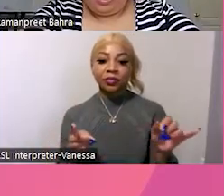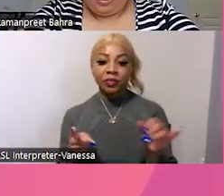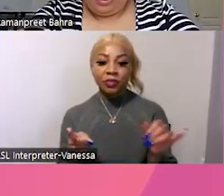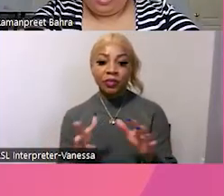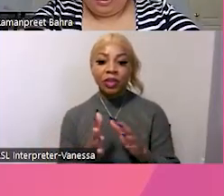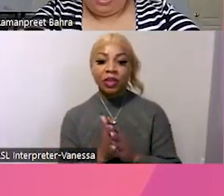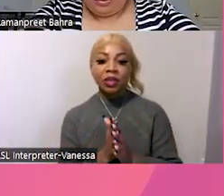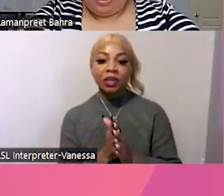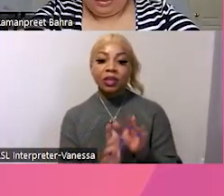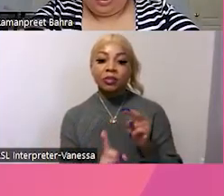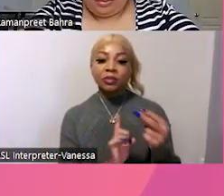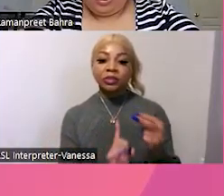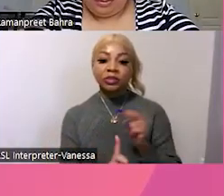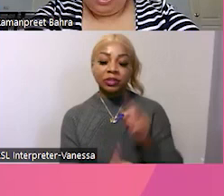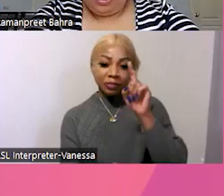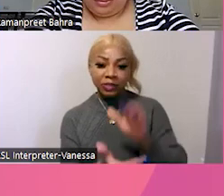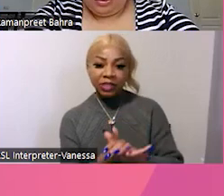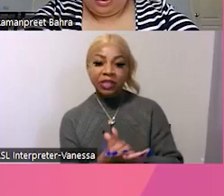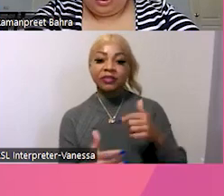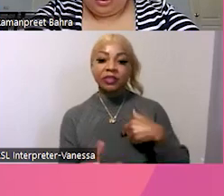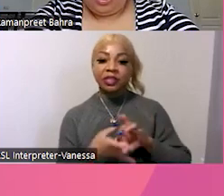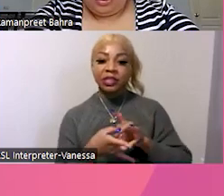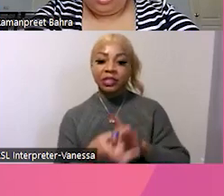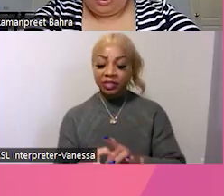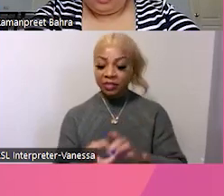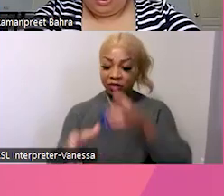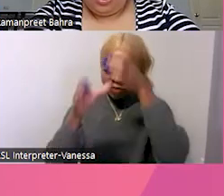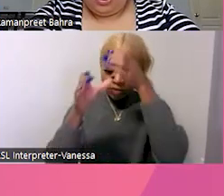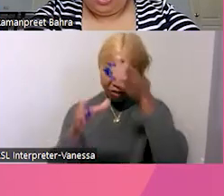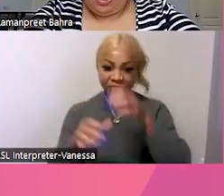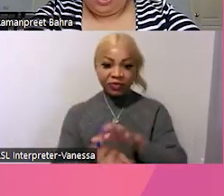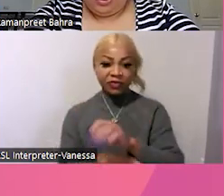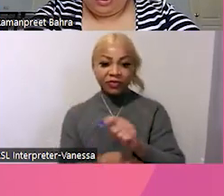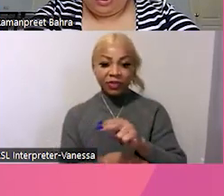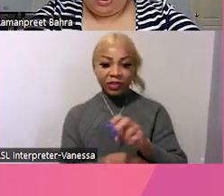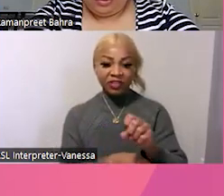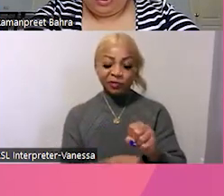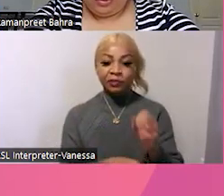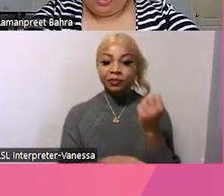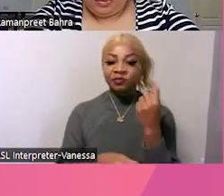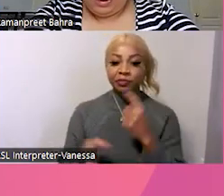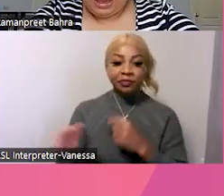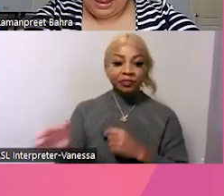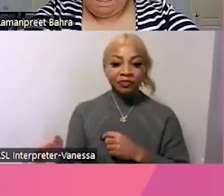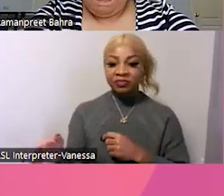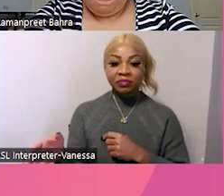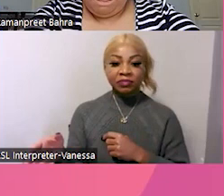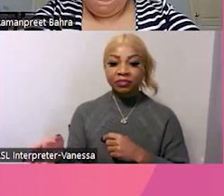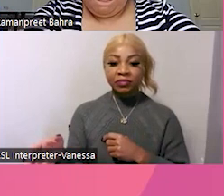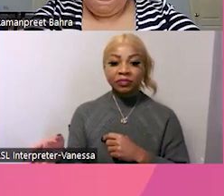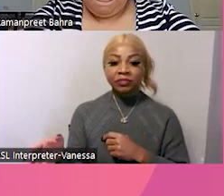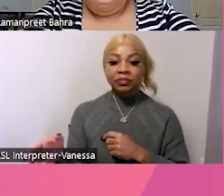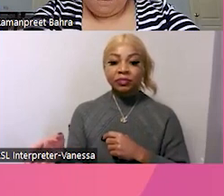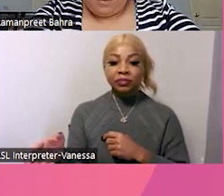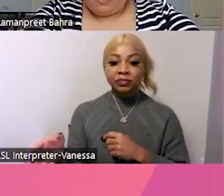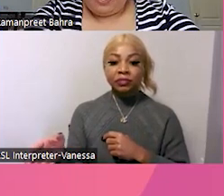that visibility is believed to correlate to knowledge about fatness. The fat body confesses, absent of any discussion, and it results